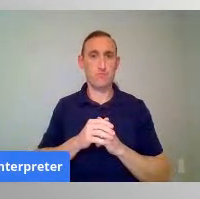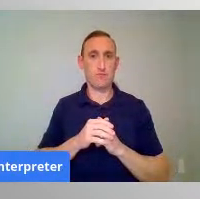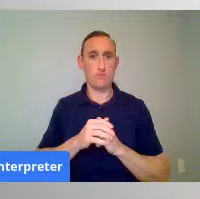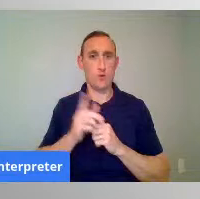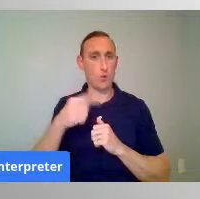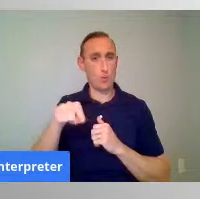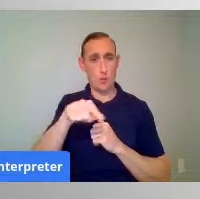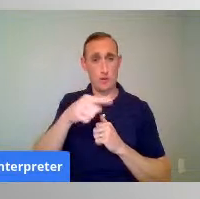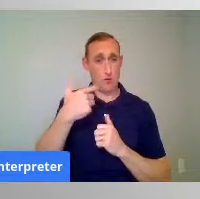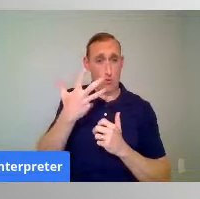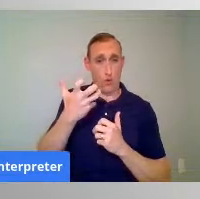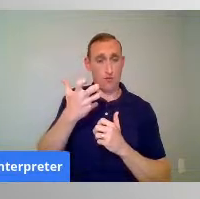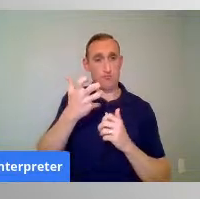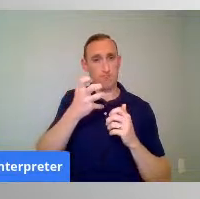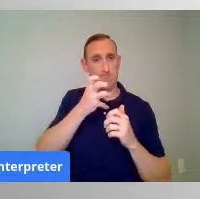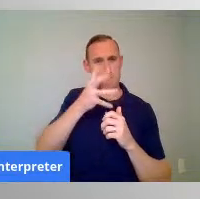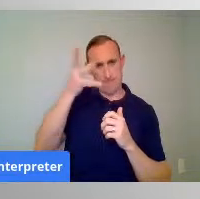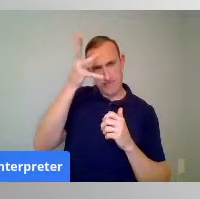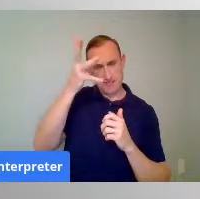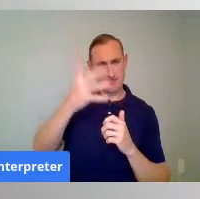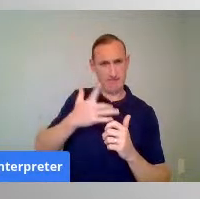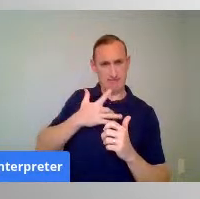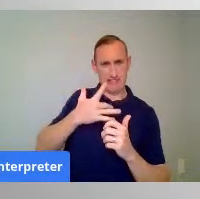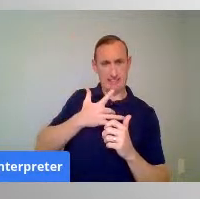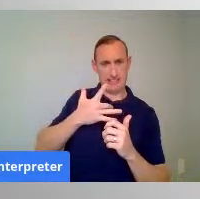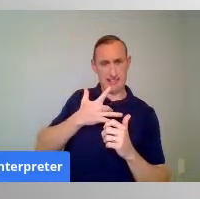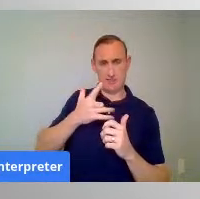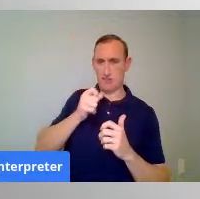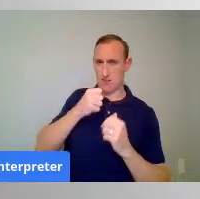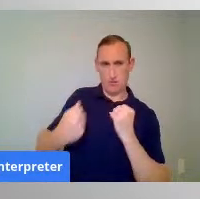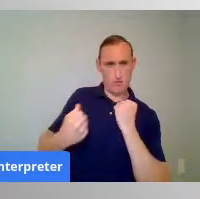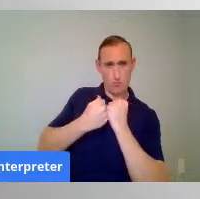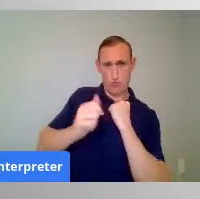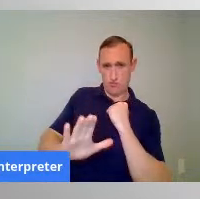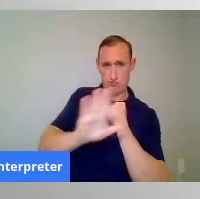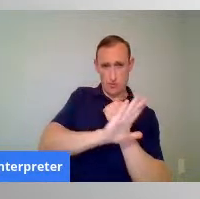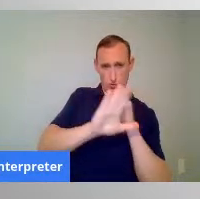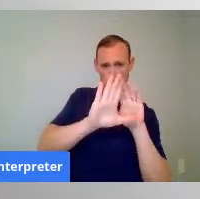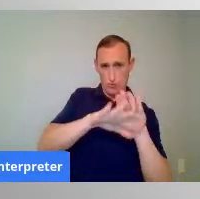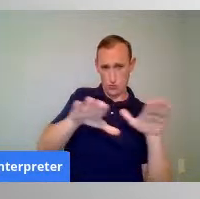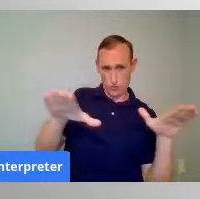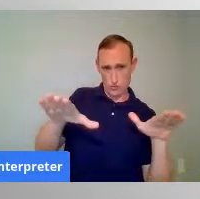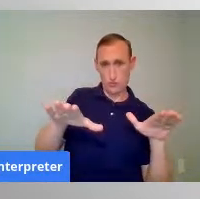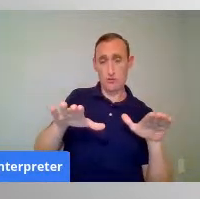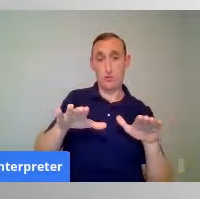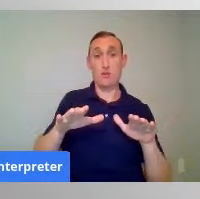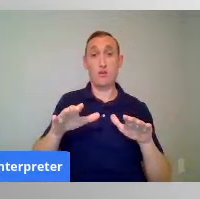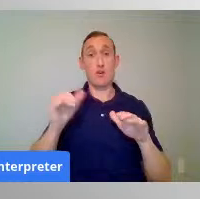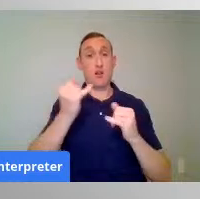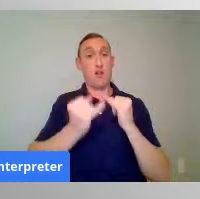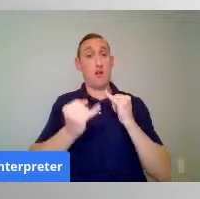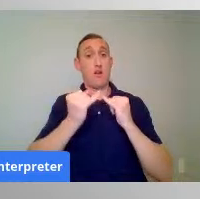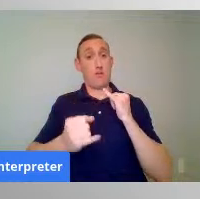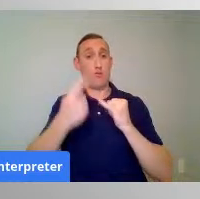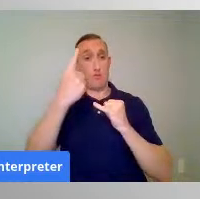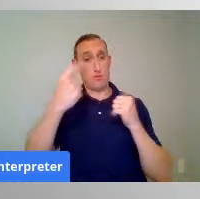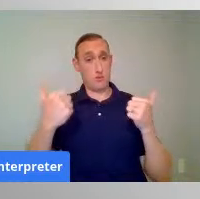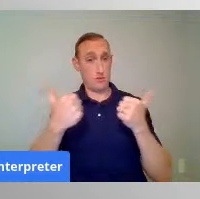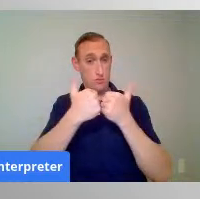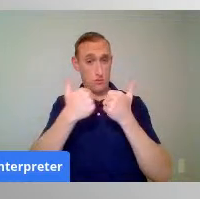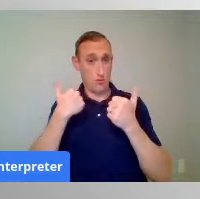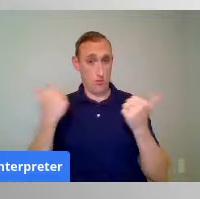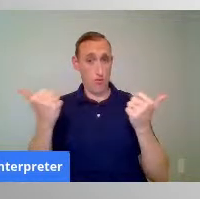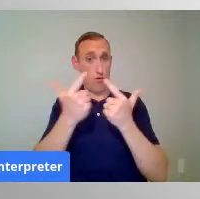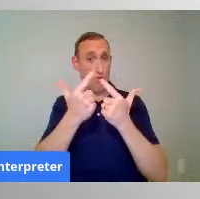receiving the same service that any other child could receive. And then lastly, one challenge we know we all have as